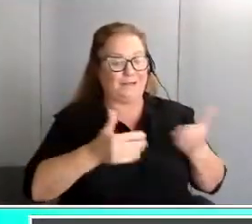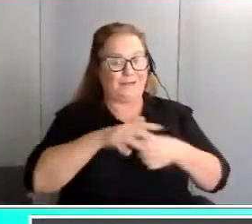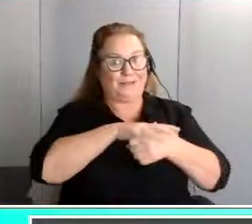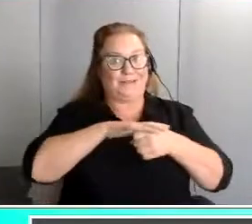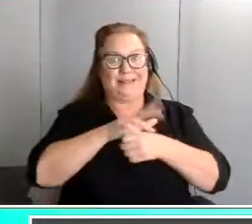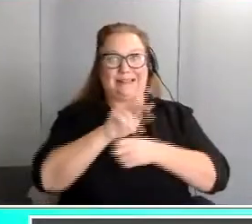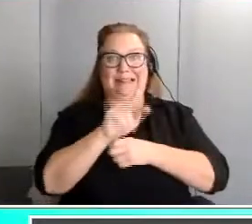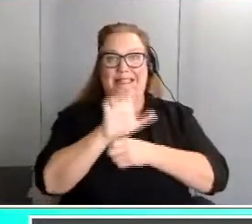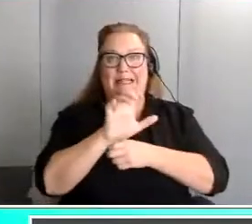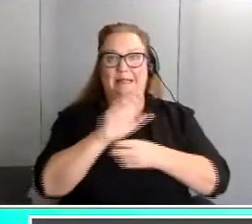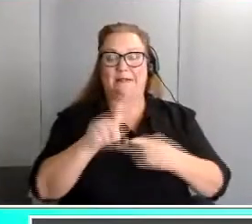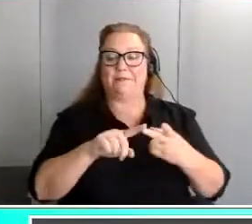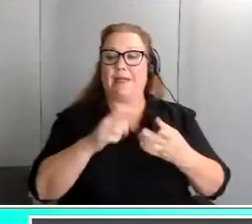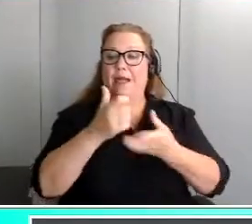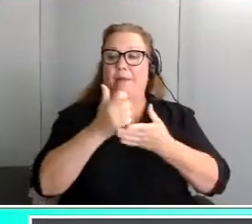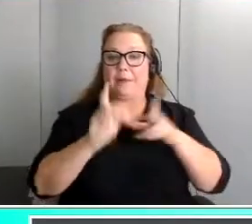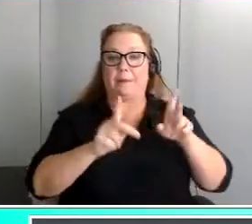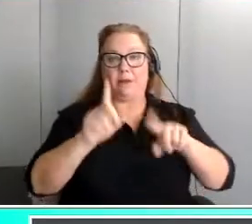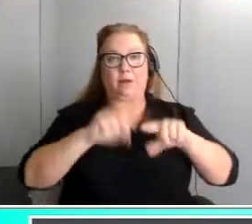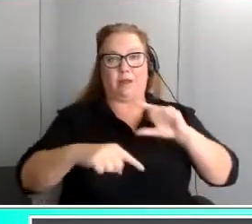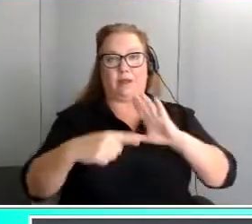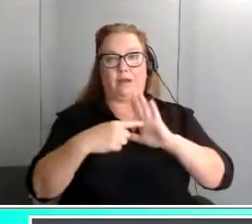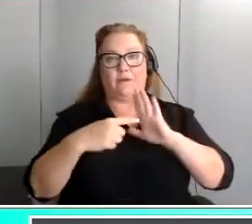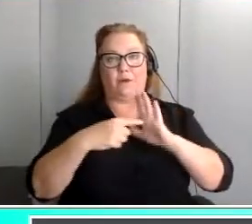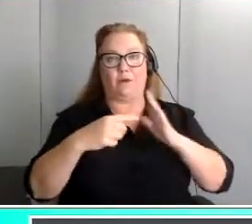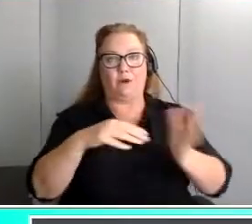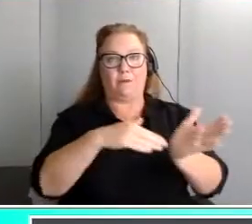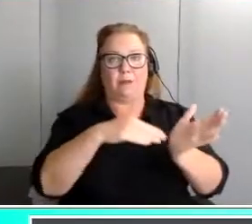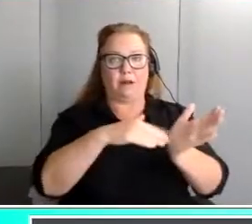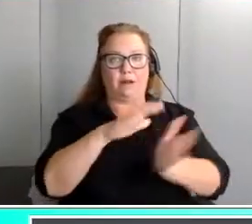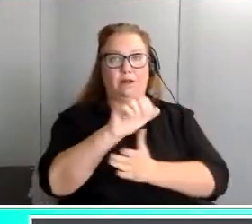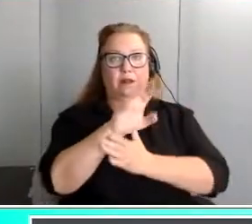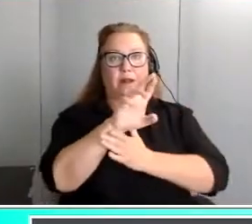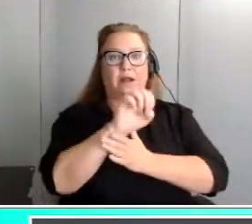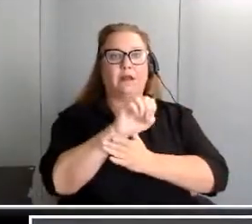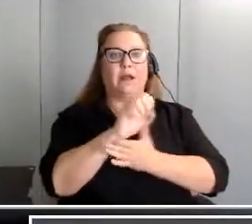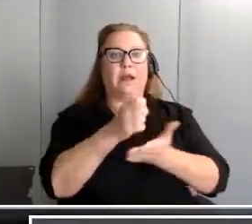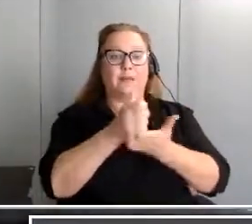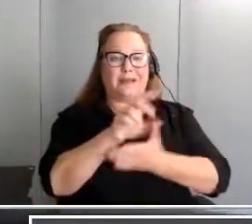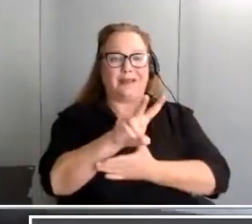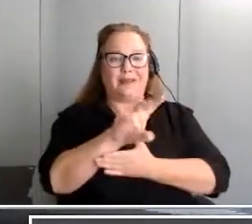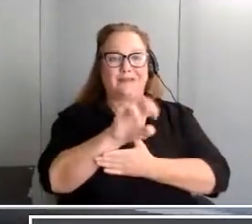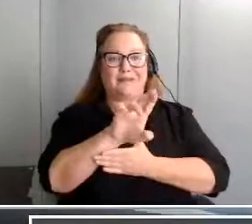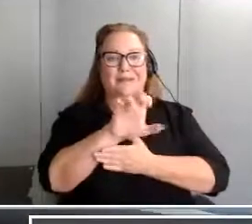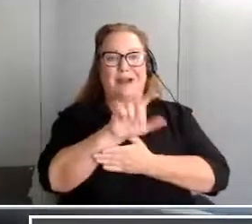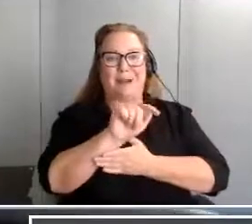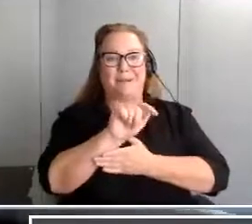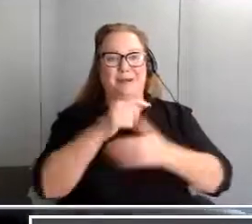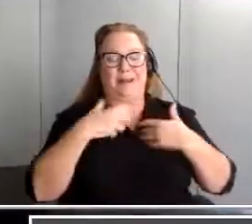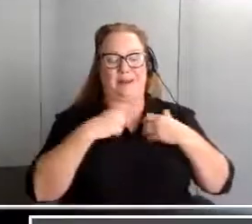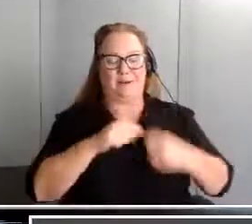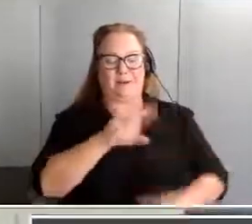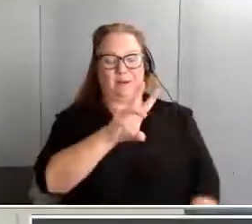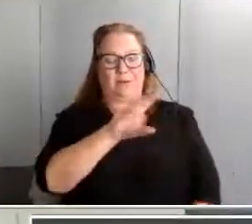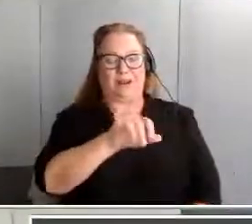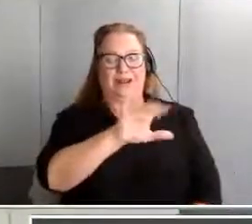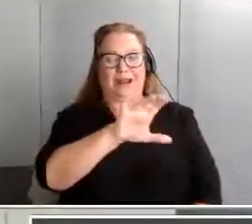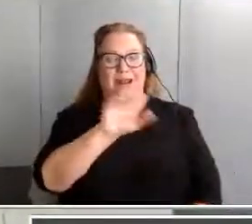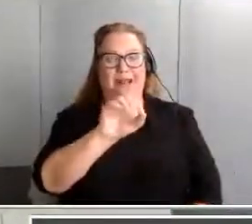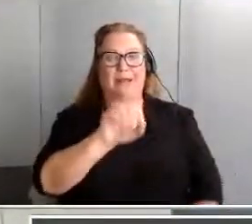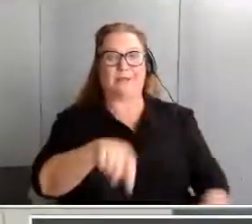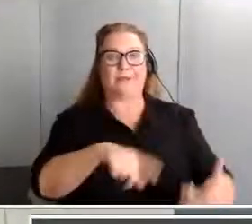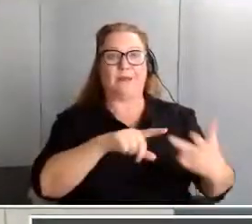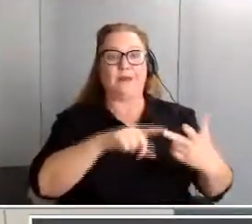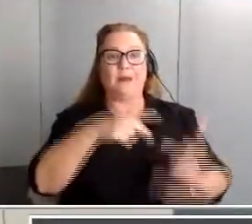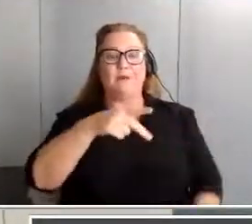those who can't afford medical care. The event benefiting Vibrant Health in Wyandotte County. Treatment for prostate cancer and how it may affect